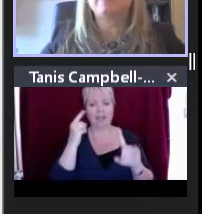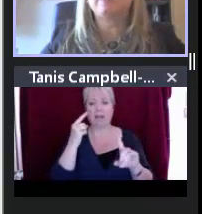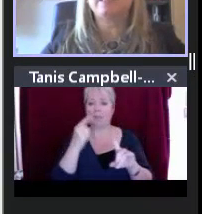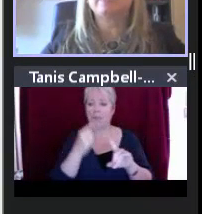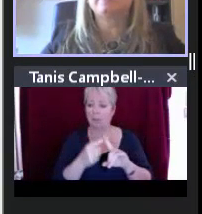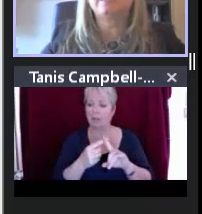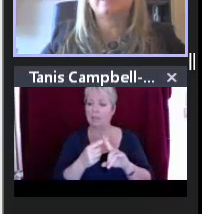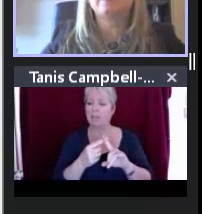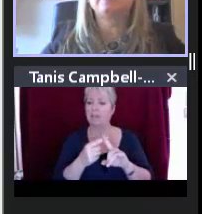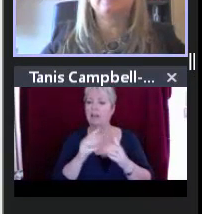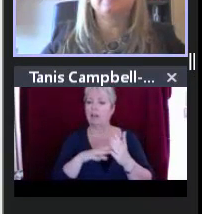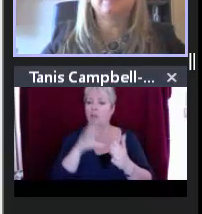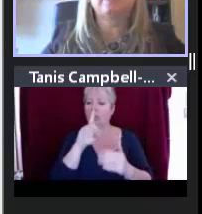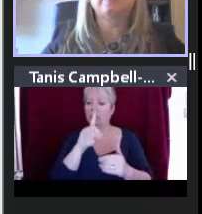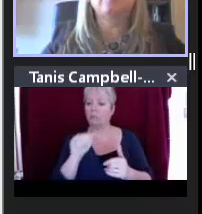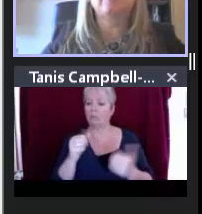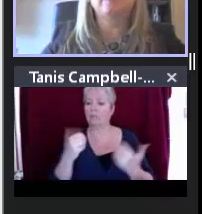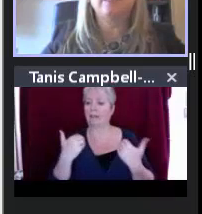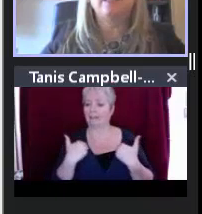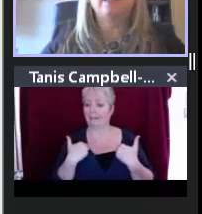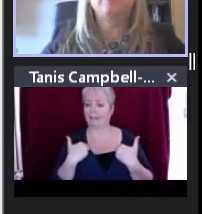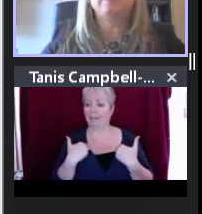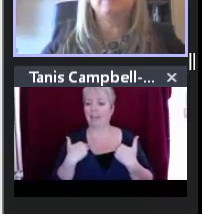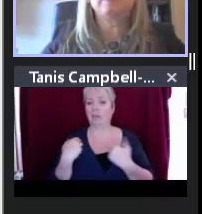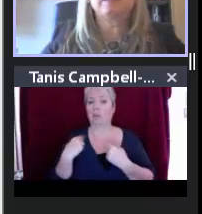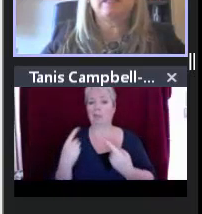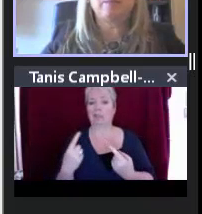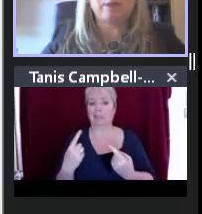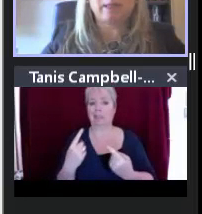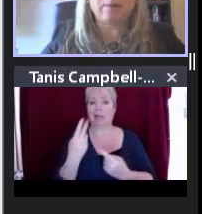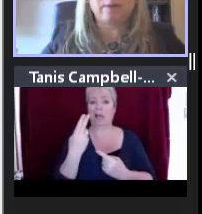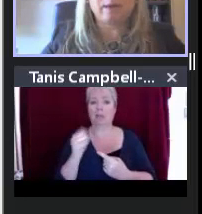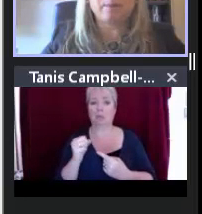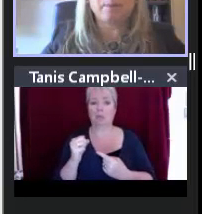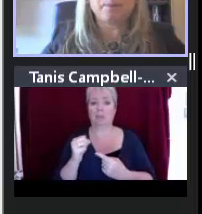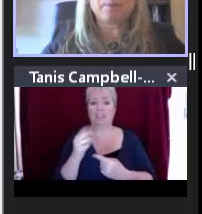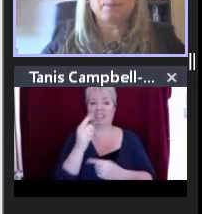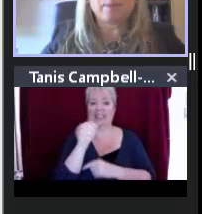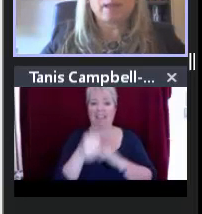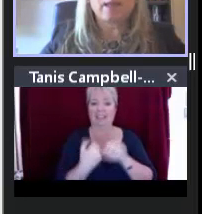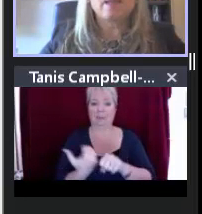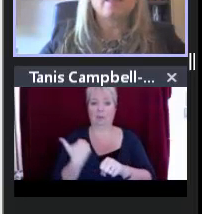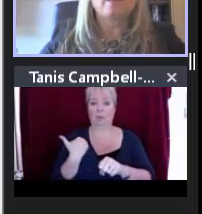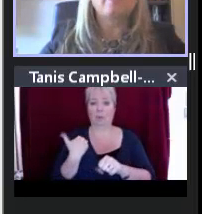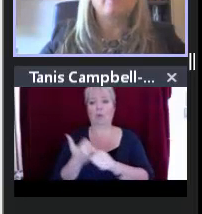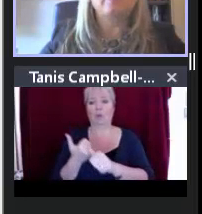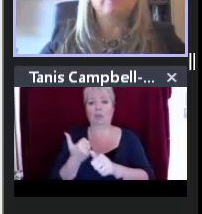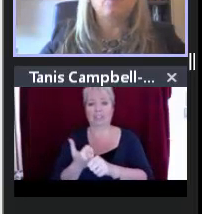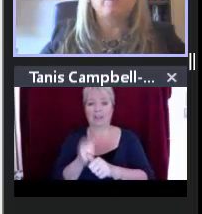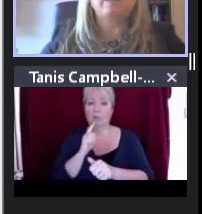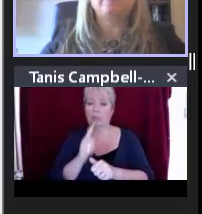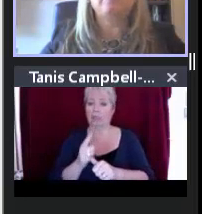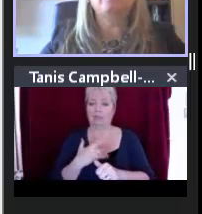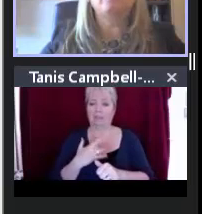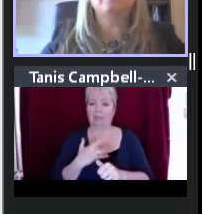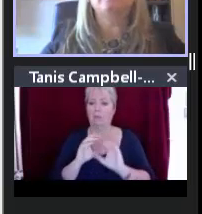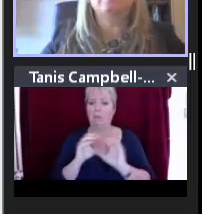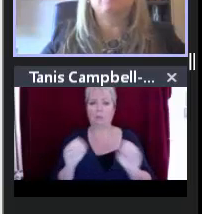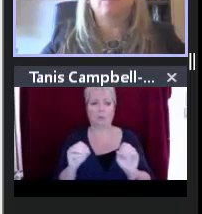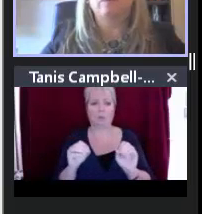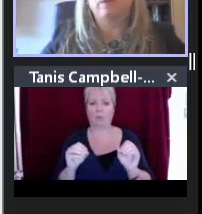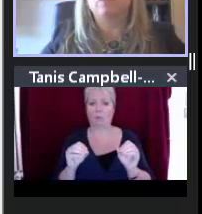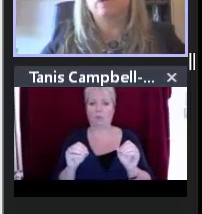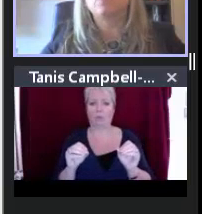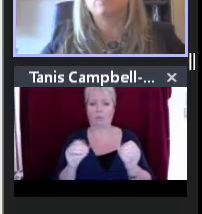has spent the last decade since high school helplessly believing that there is no place for her in